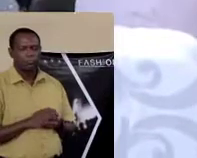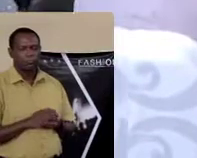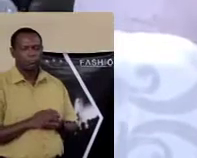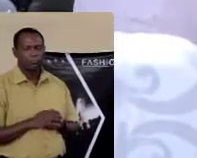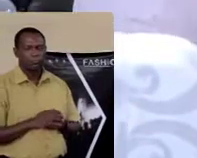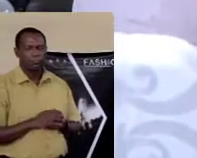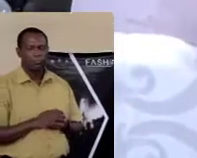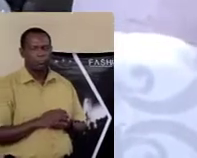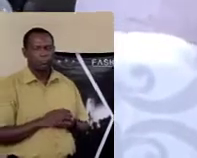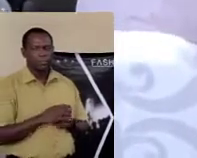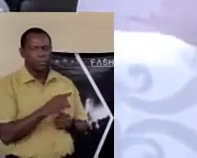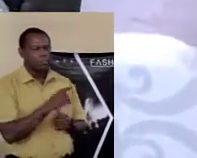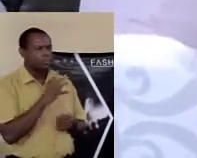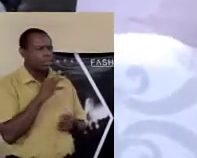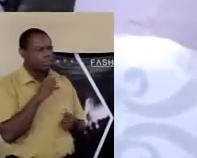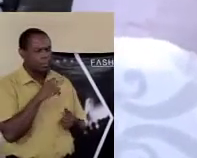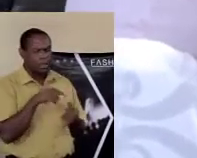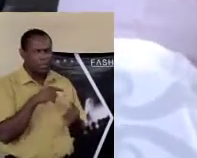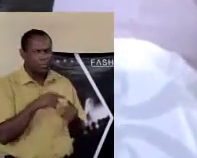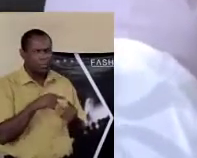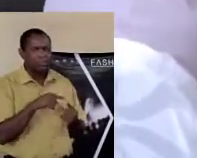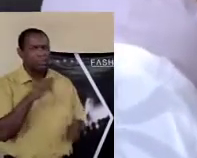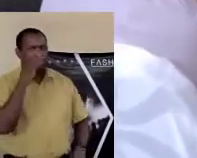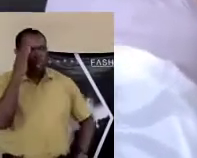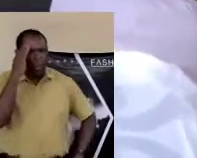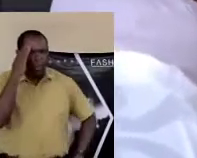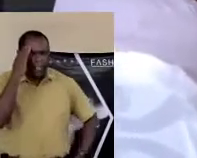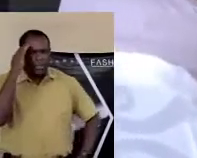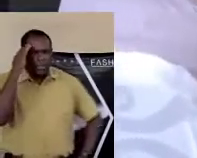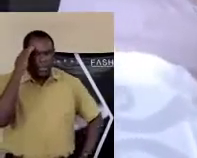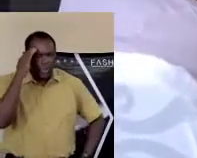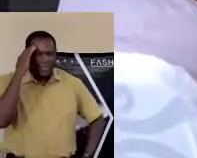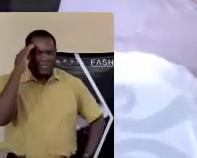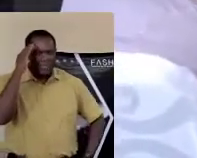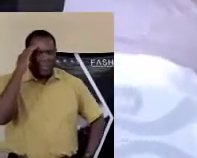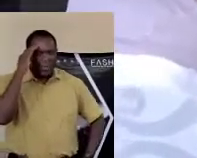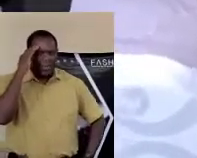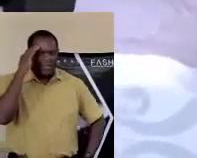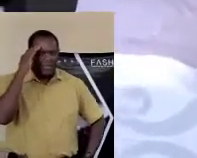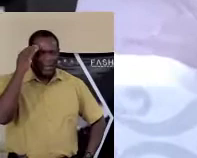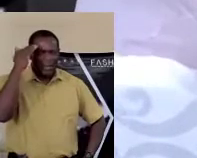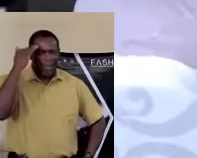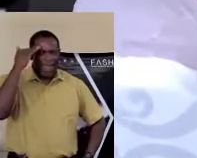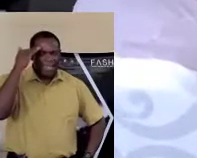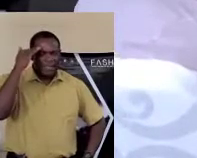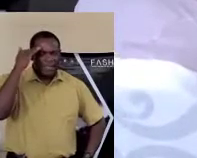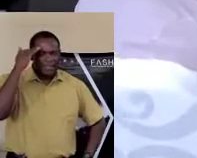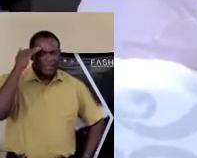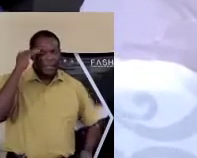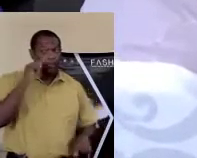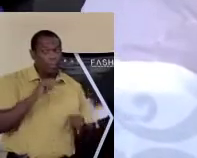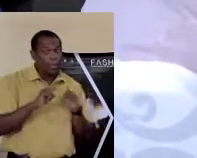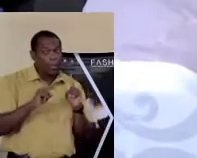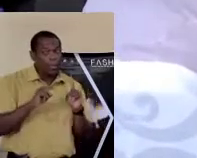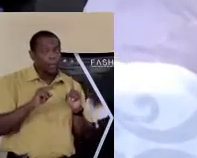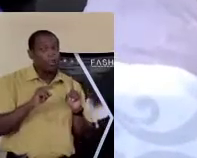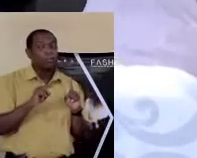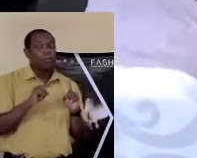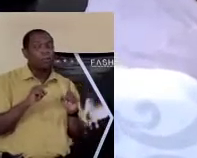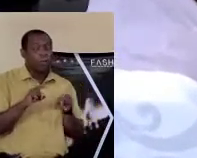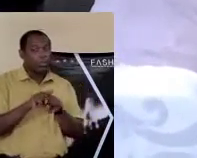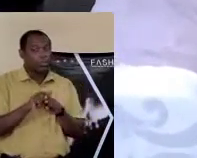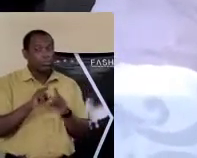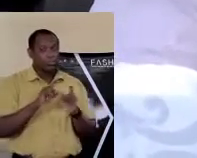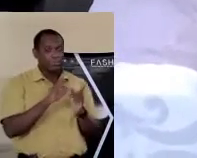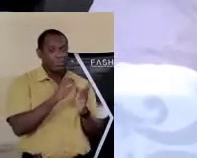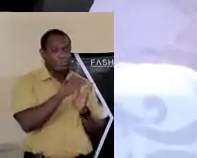said the consciousness, when you spoke of the consciousness, but I'm looking at, isn't the consciousness on that of the designer as well?